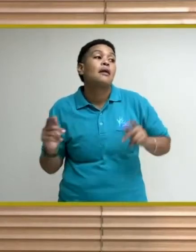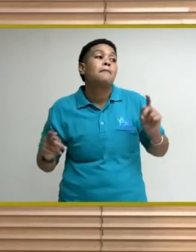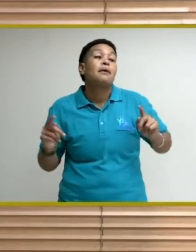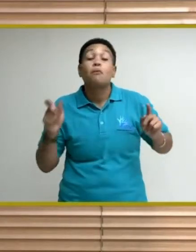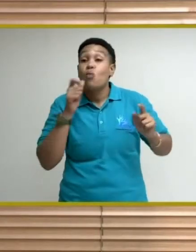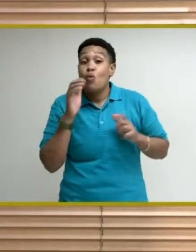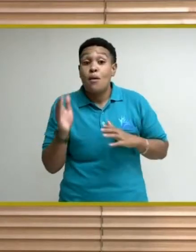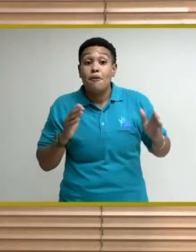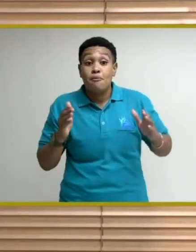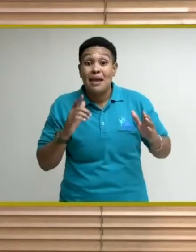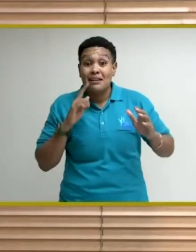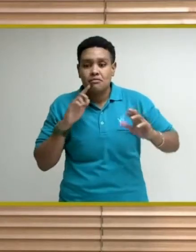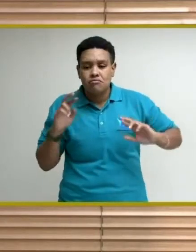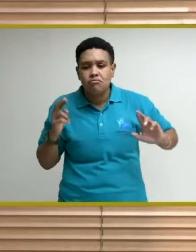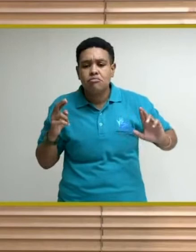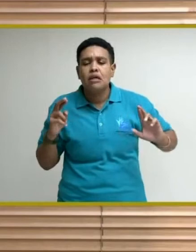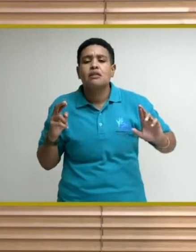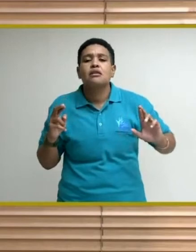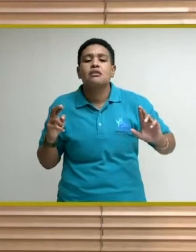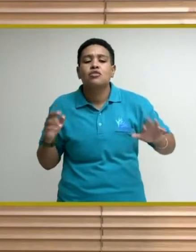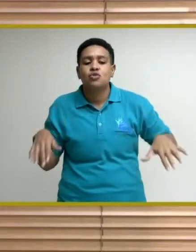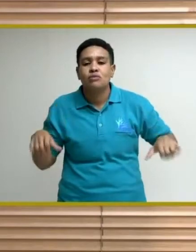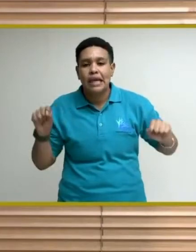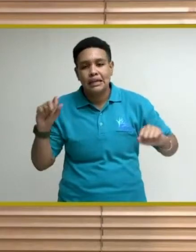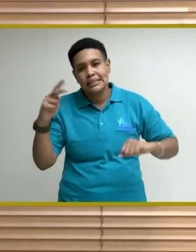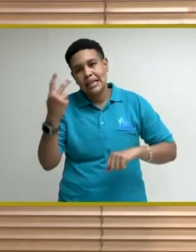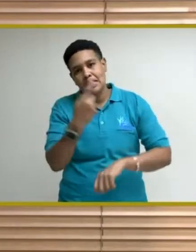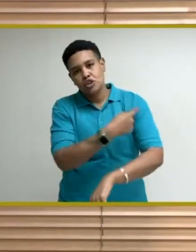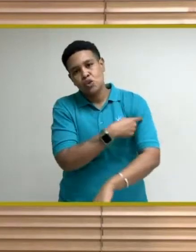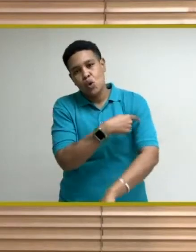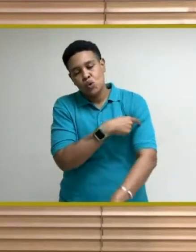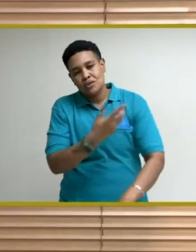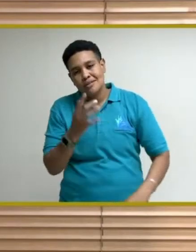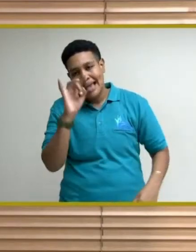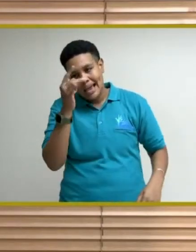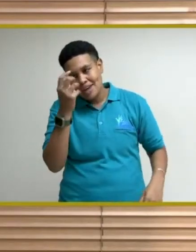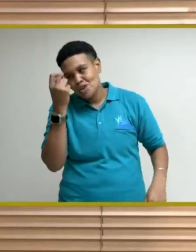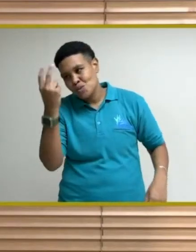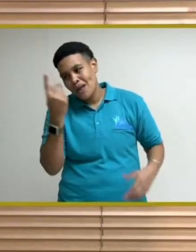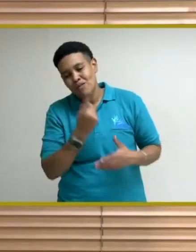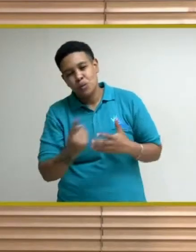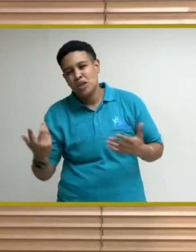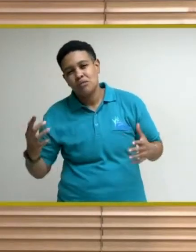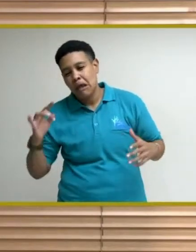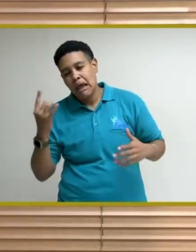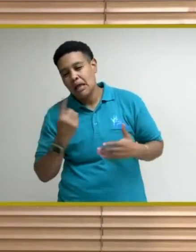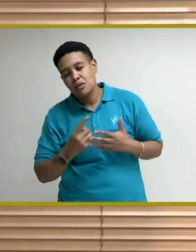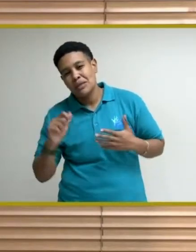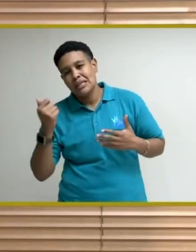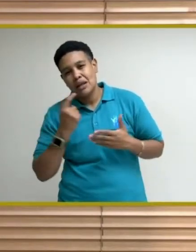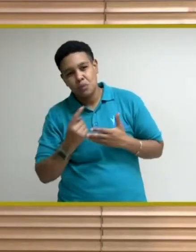and plan to take up the second dose within a 12-week period as opposed to a 10. Is that